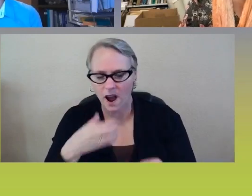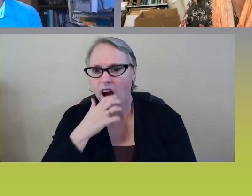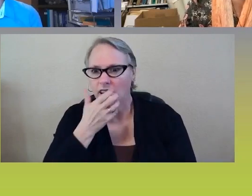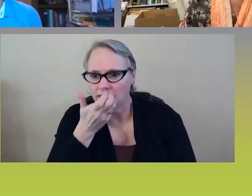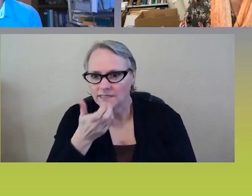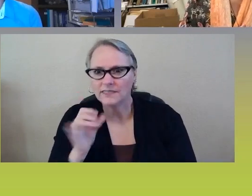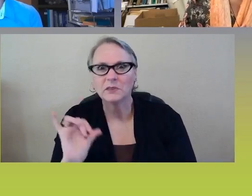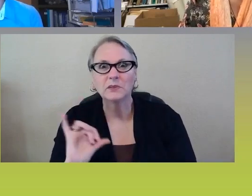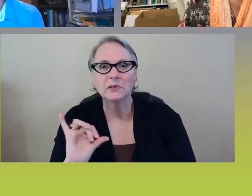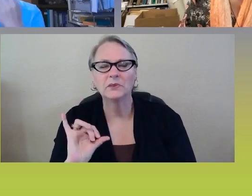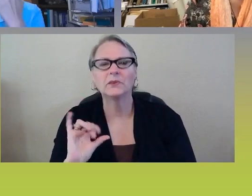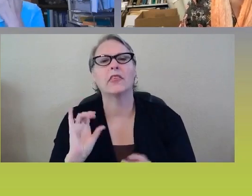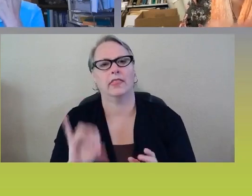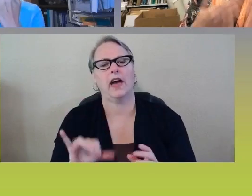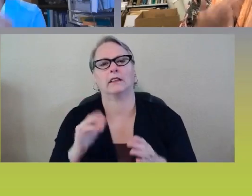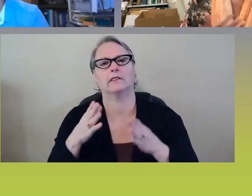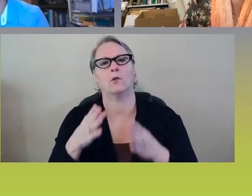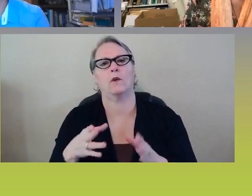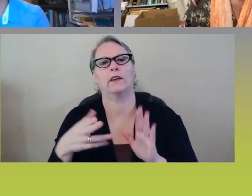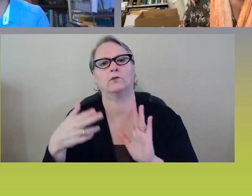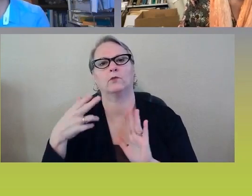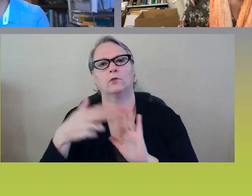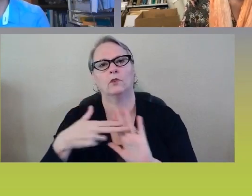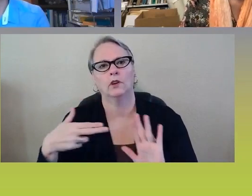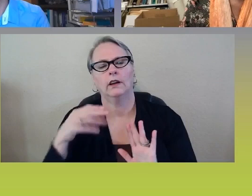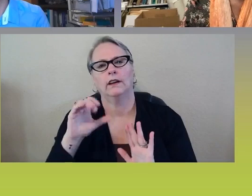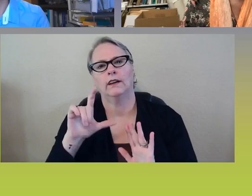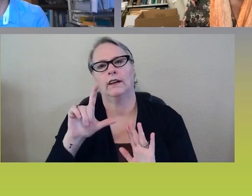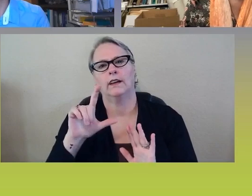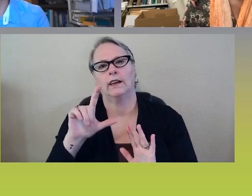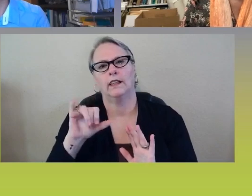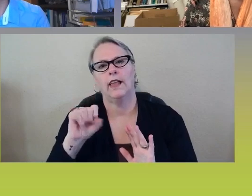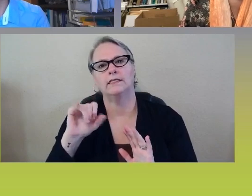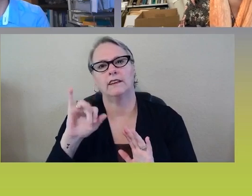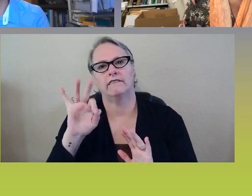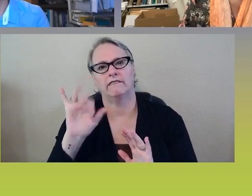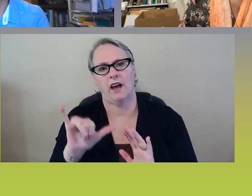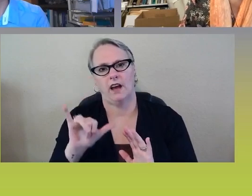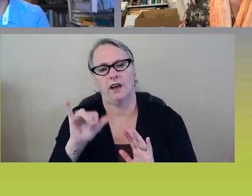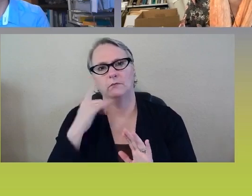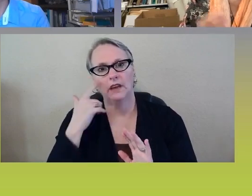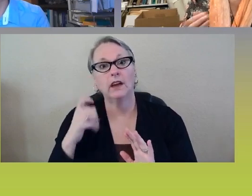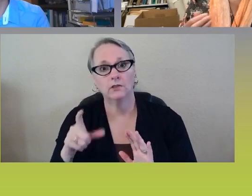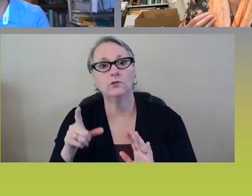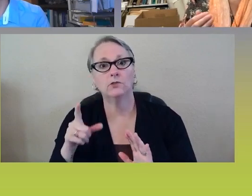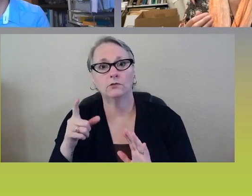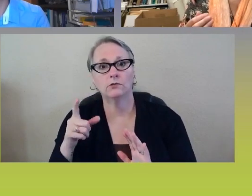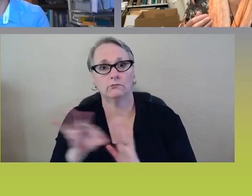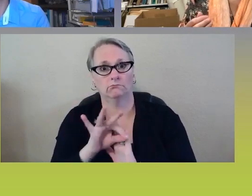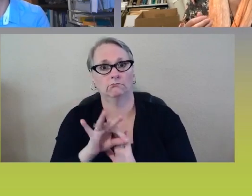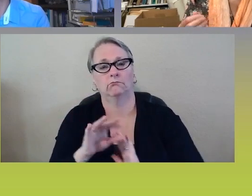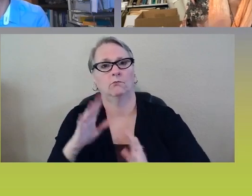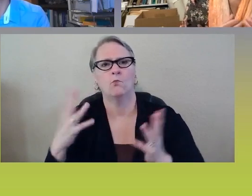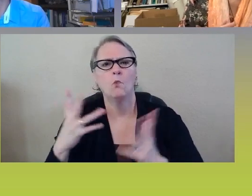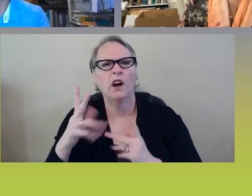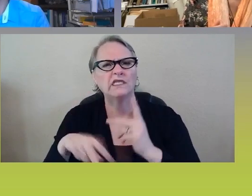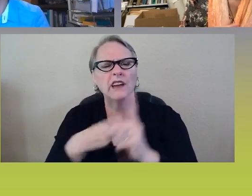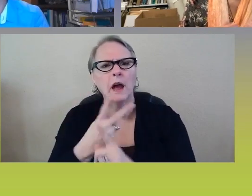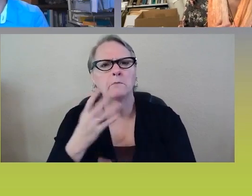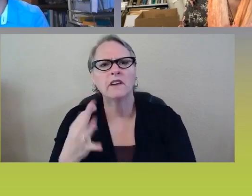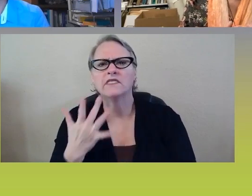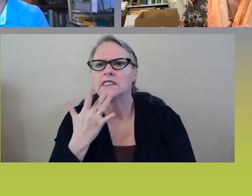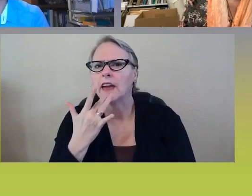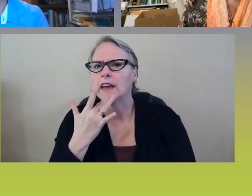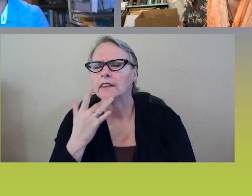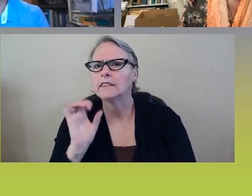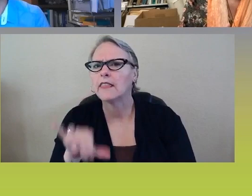is a way of classifying, because we classify tastes also. It's also a way of